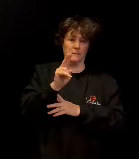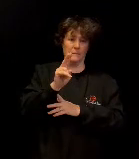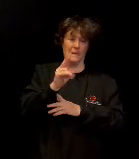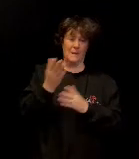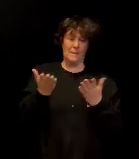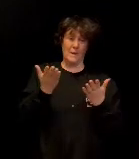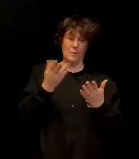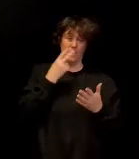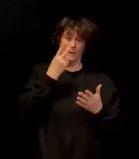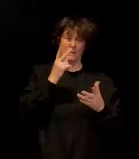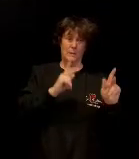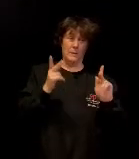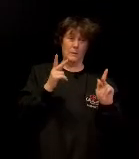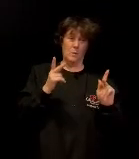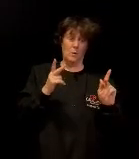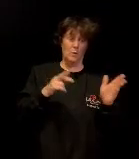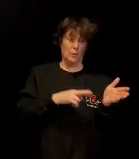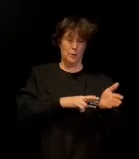resources.